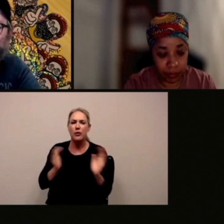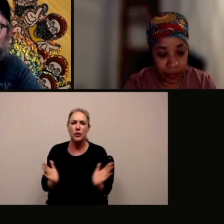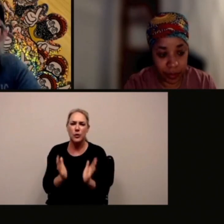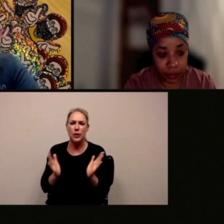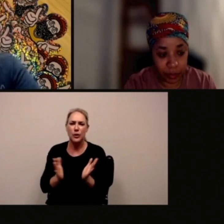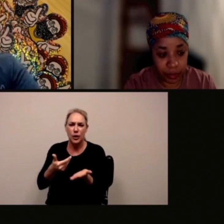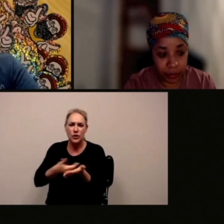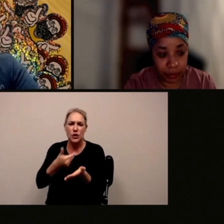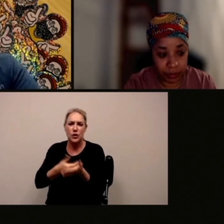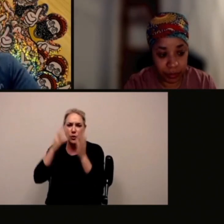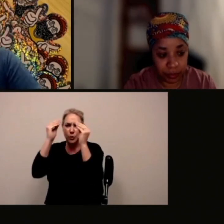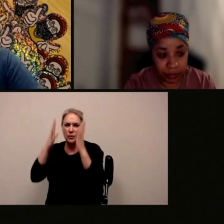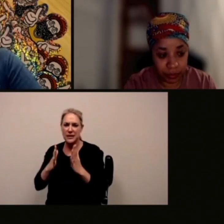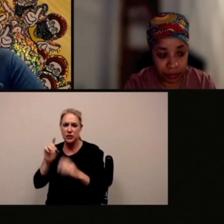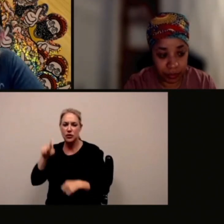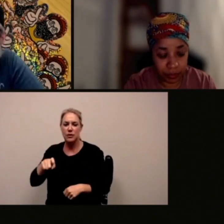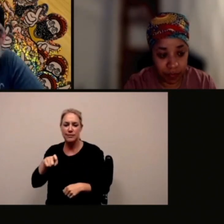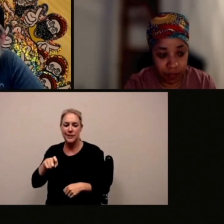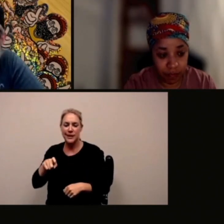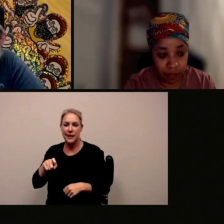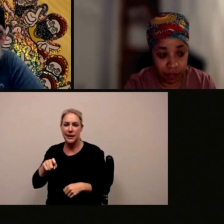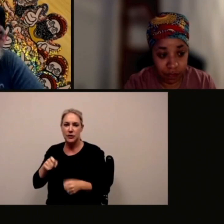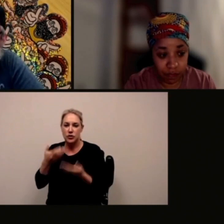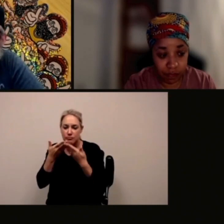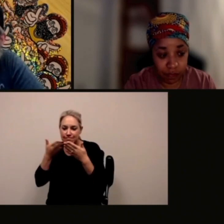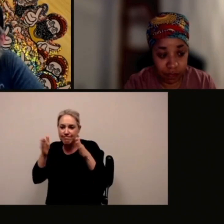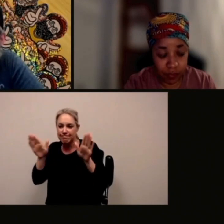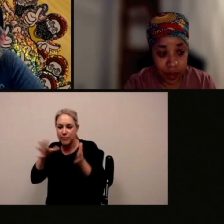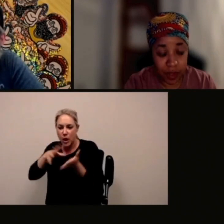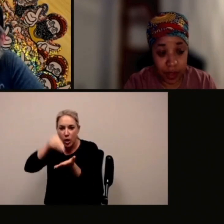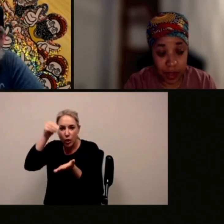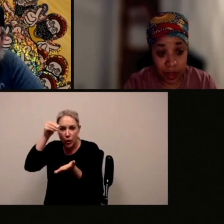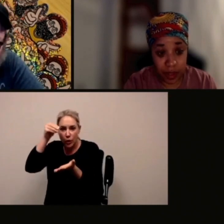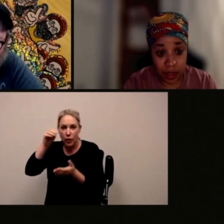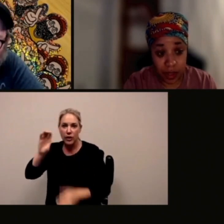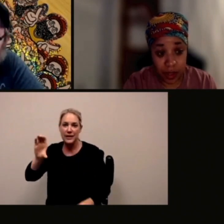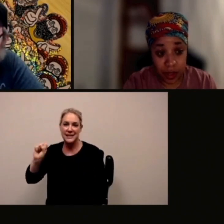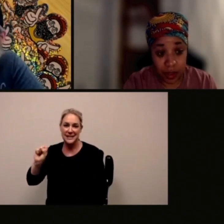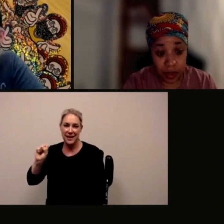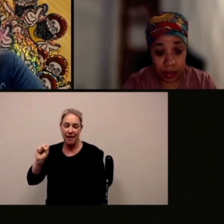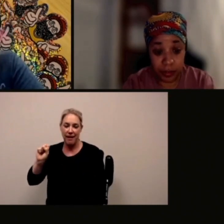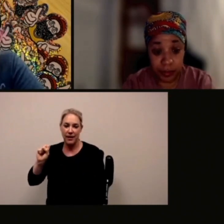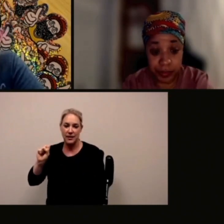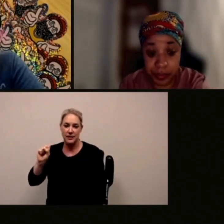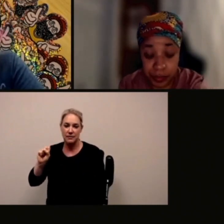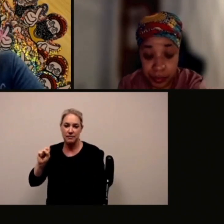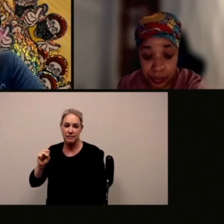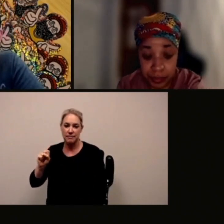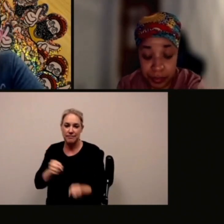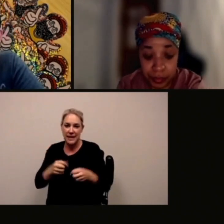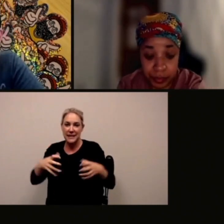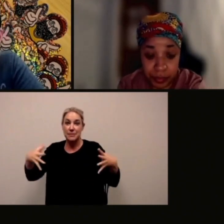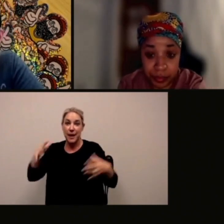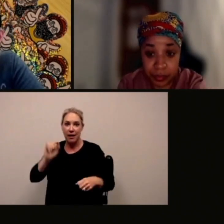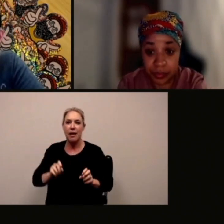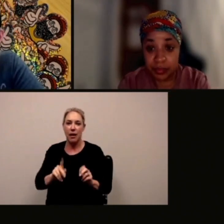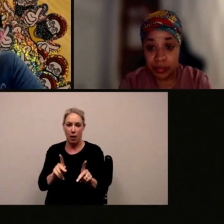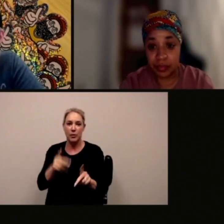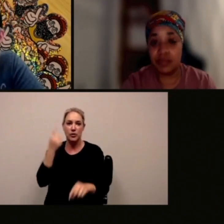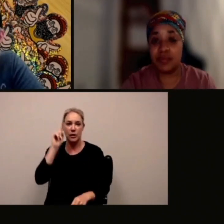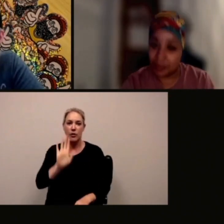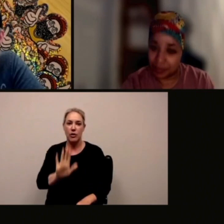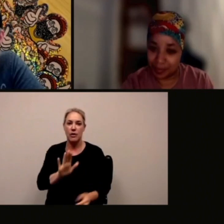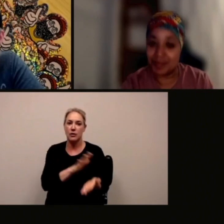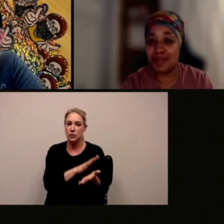who's trying to expand the opportunity of learning CS in their schools and in their classroom? I'm gonna go